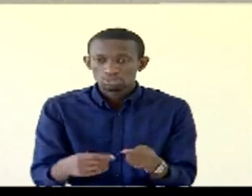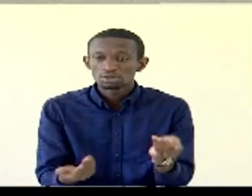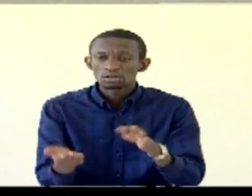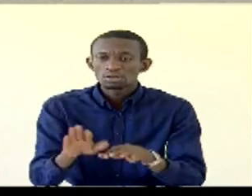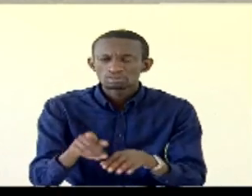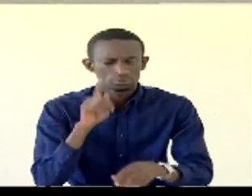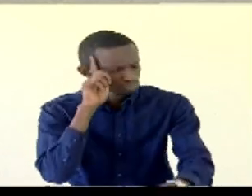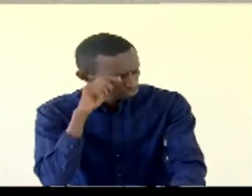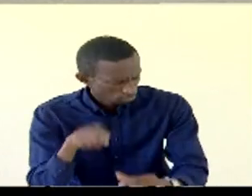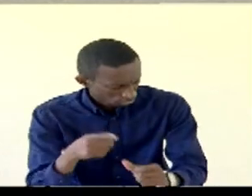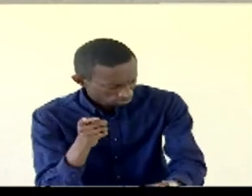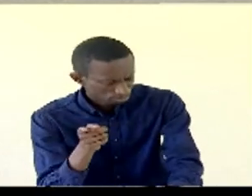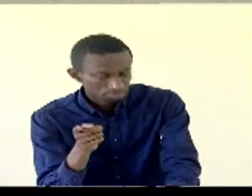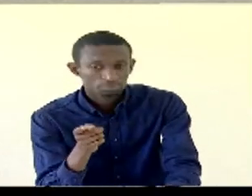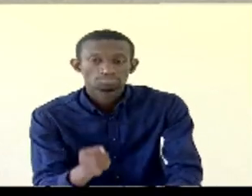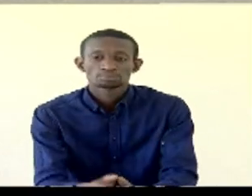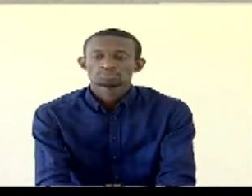Think about it.